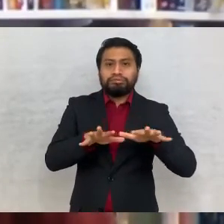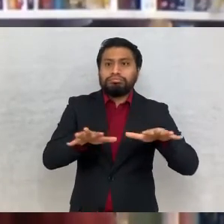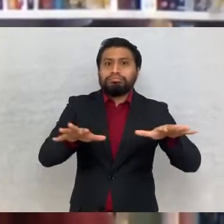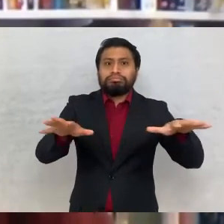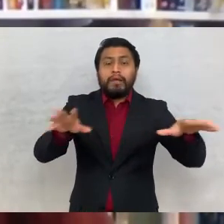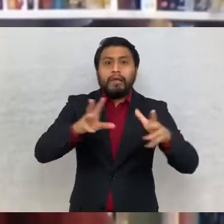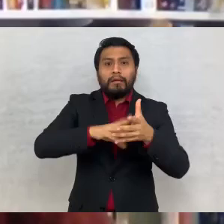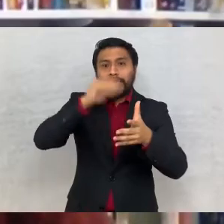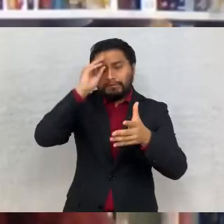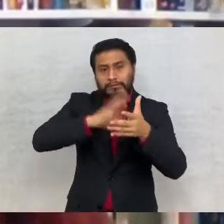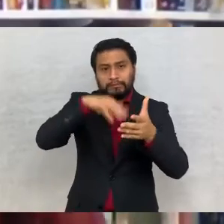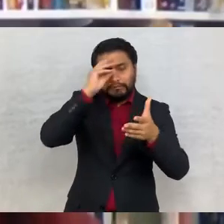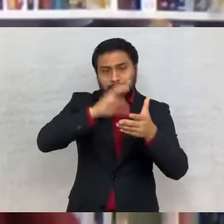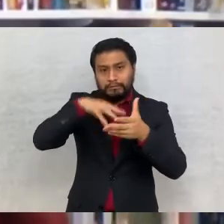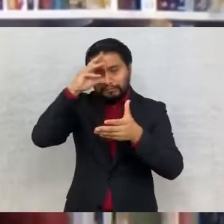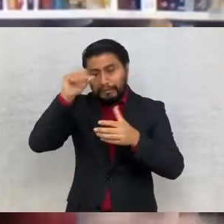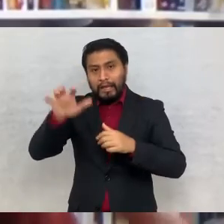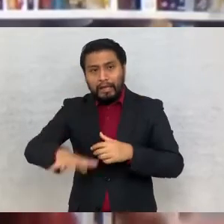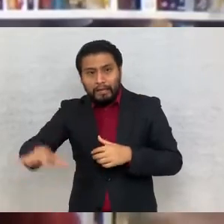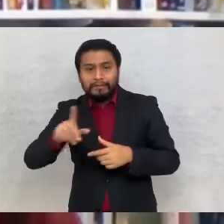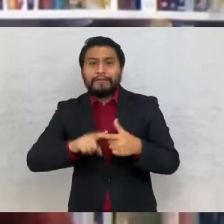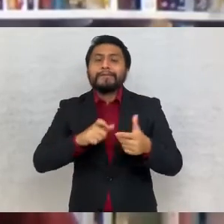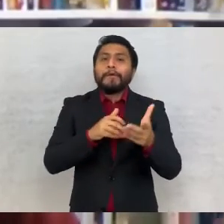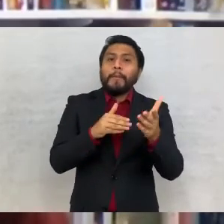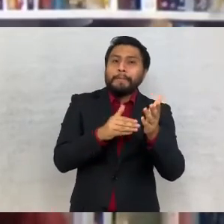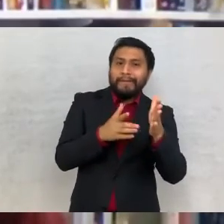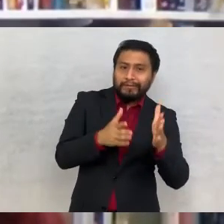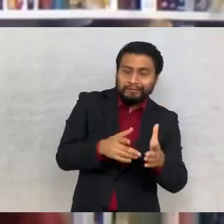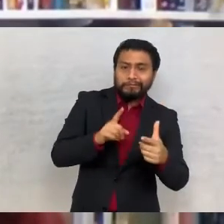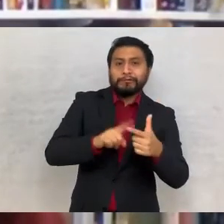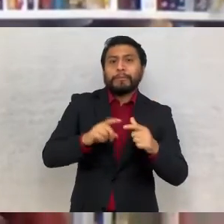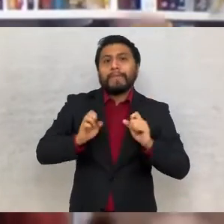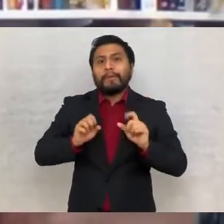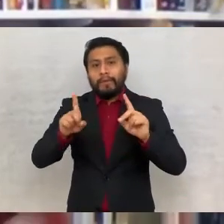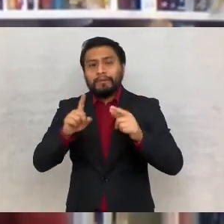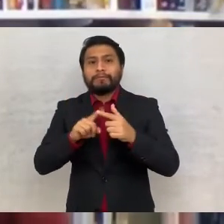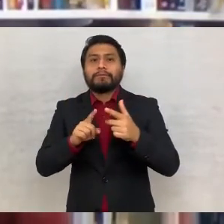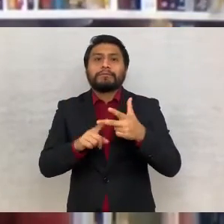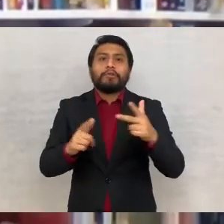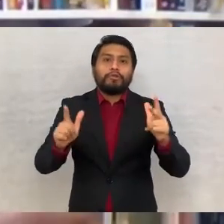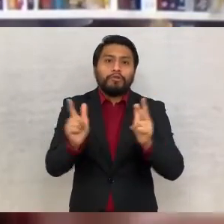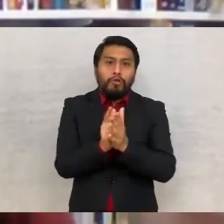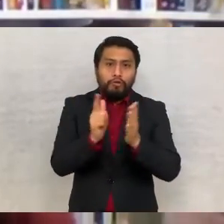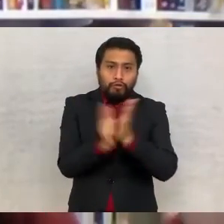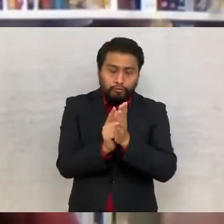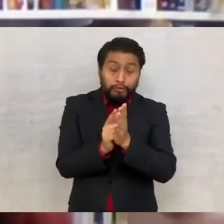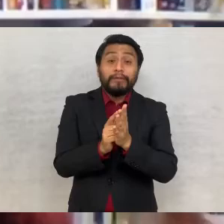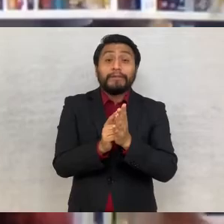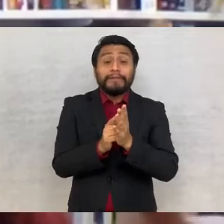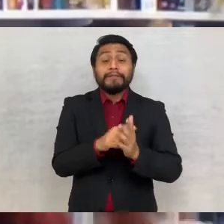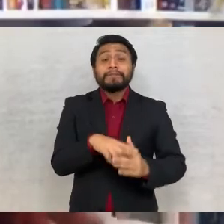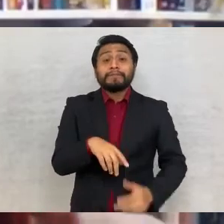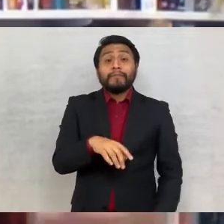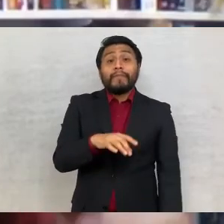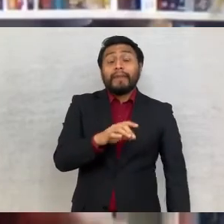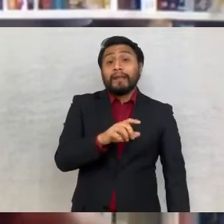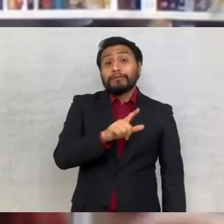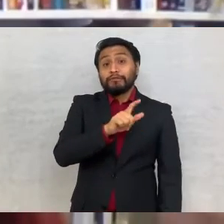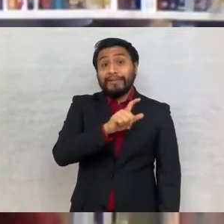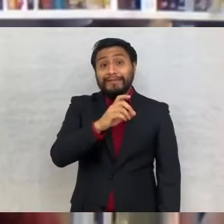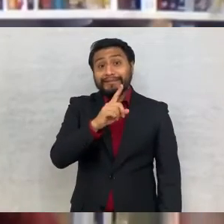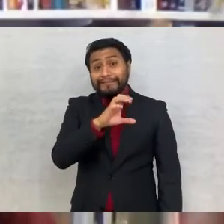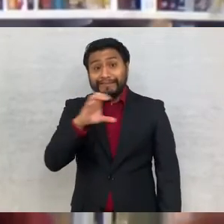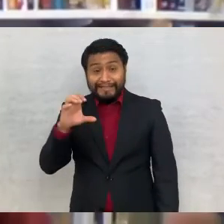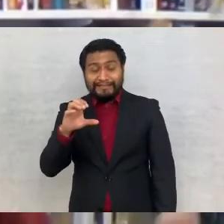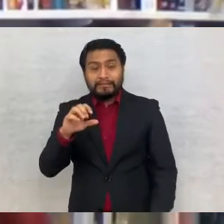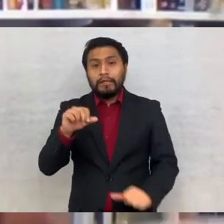Gomez. All of them were united by the desire to integrate a biological look at the application of social phenomena, dealing with